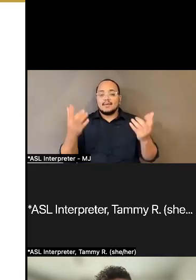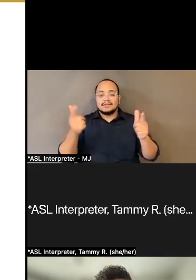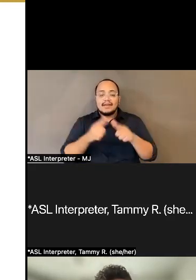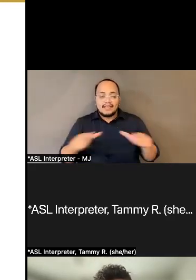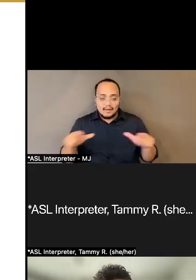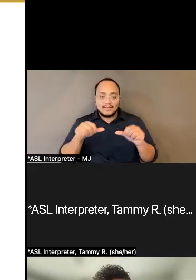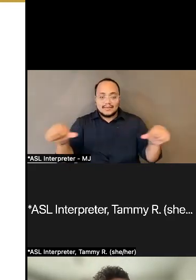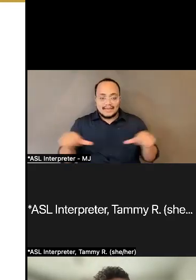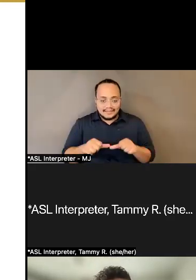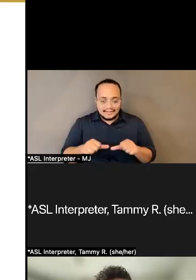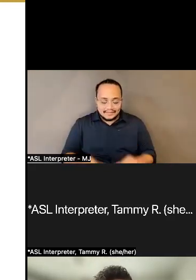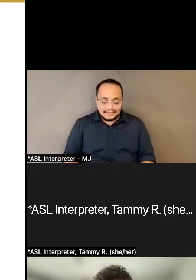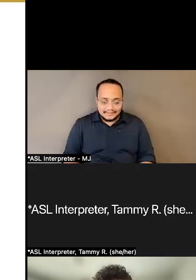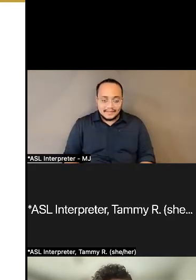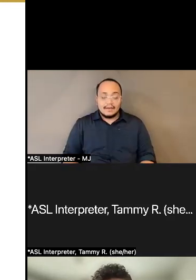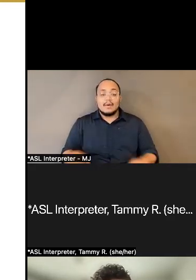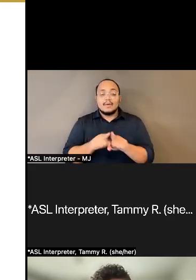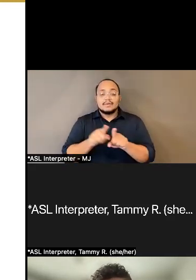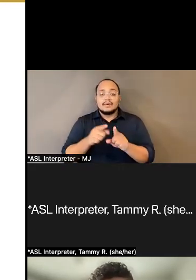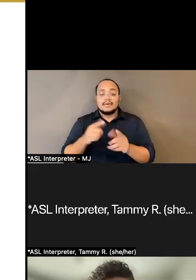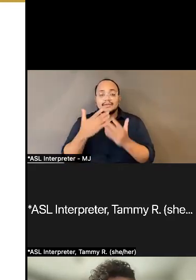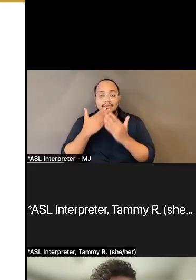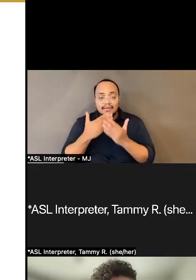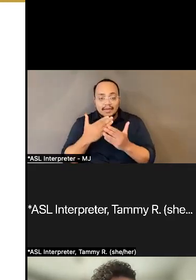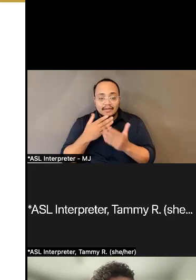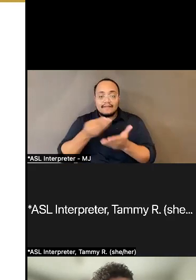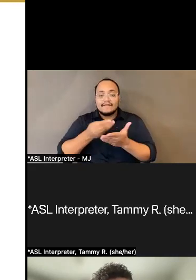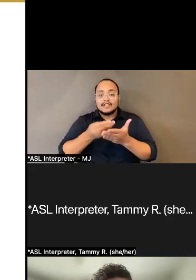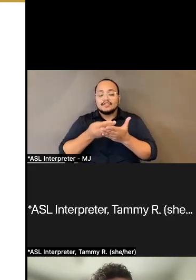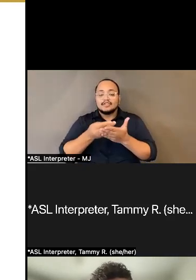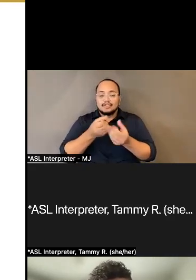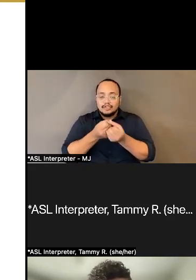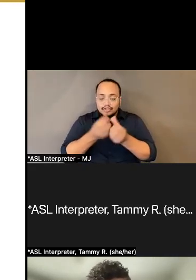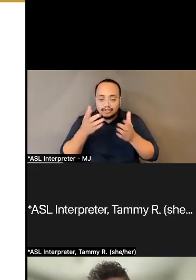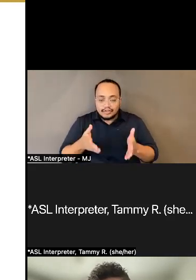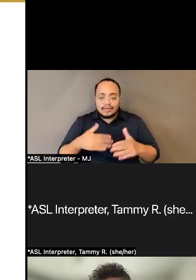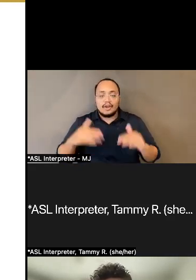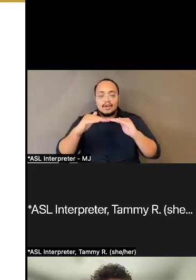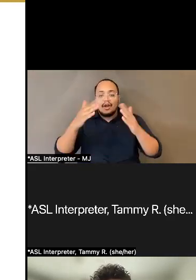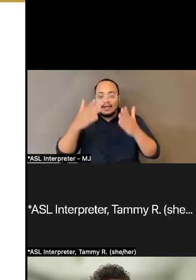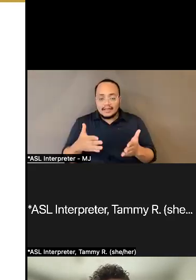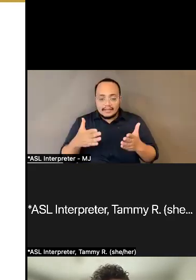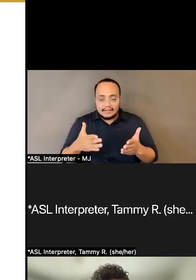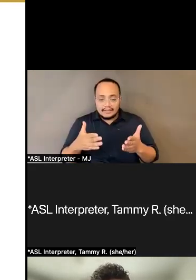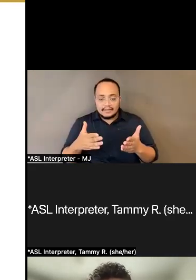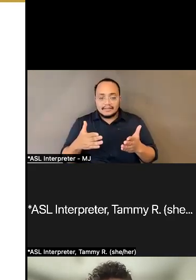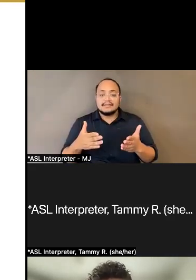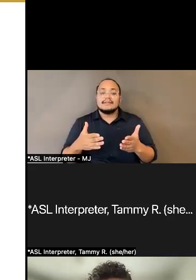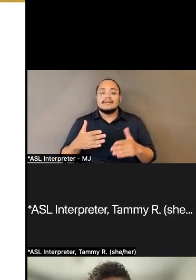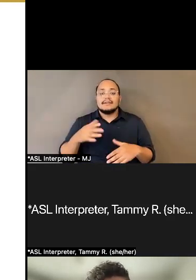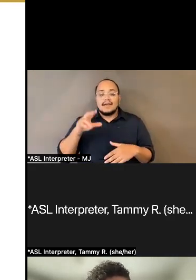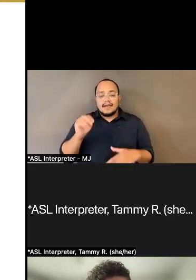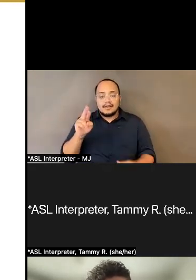multilingual space. And I would also like to thank our funders and our colleagues at NRCDV for your